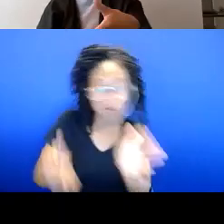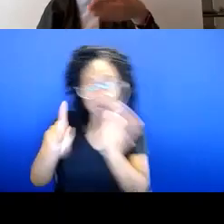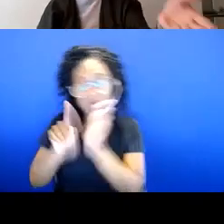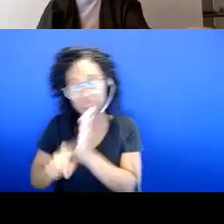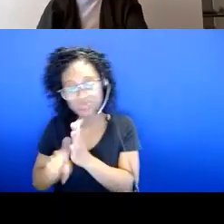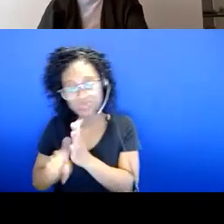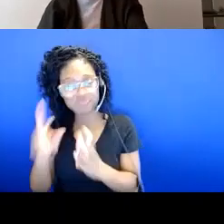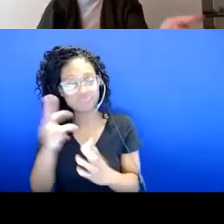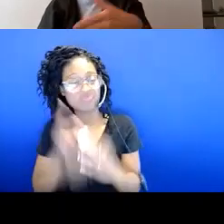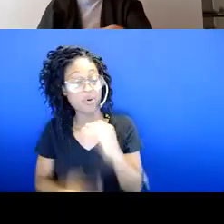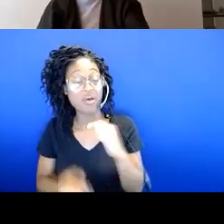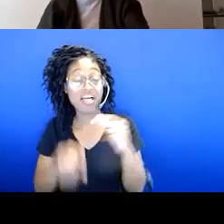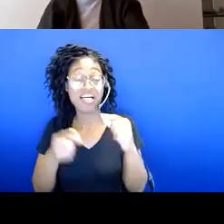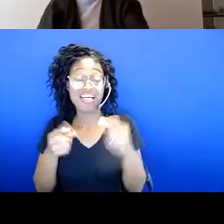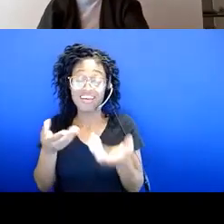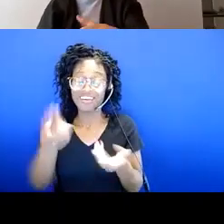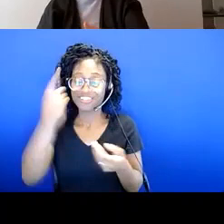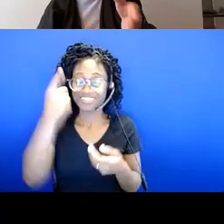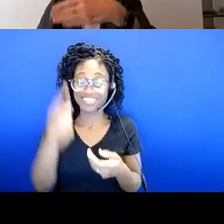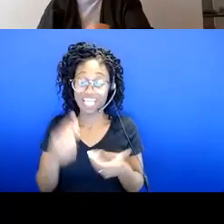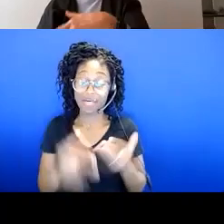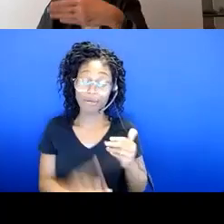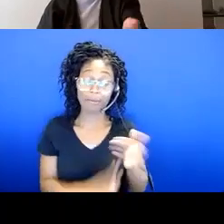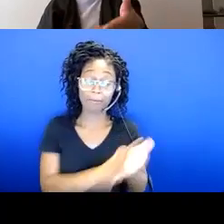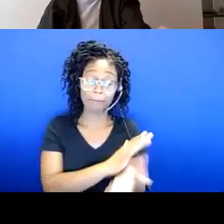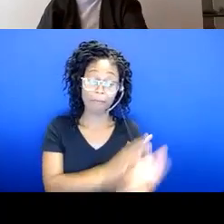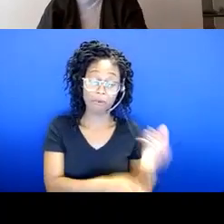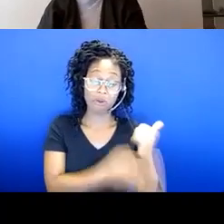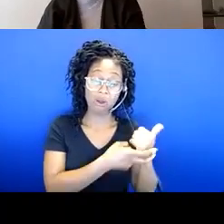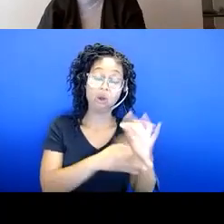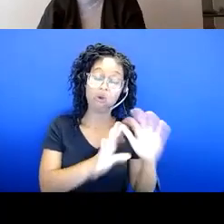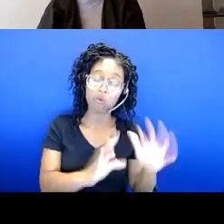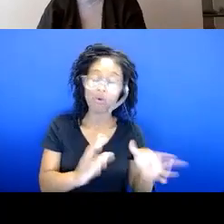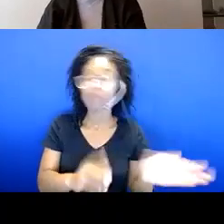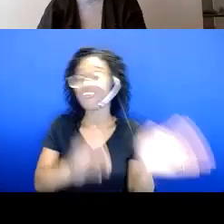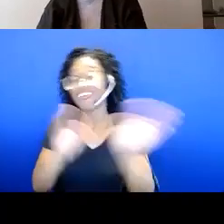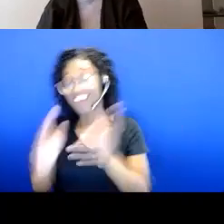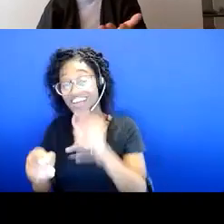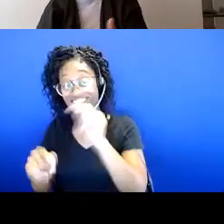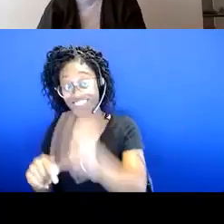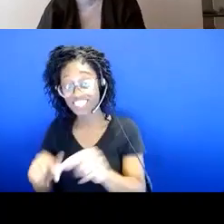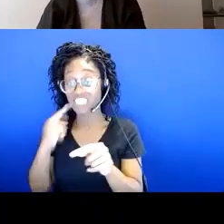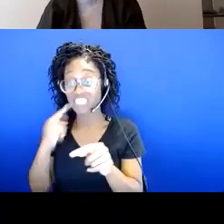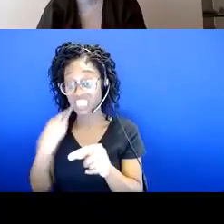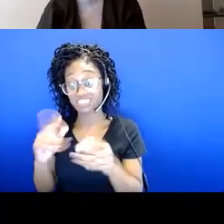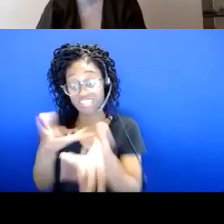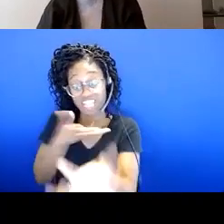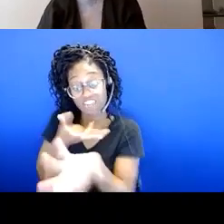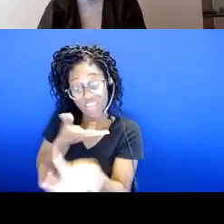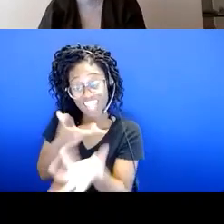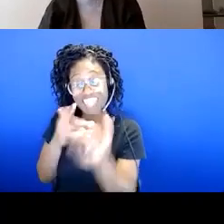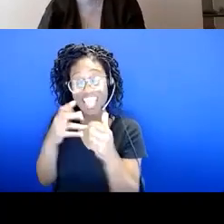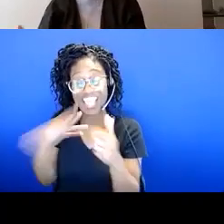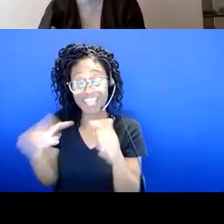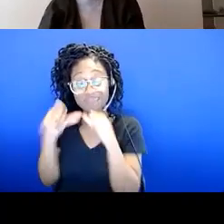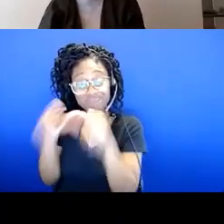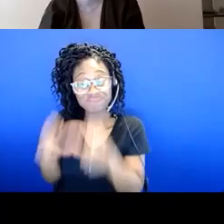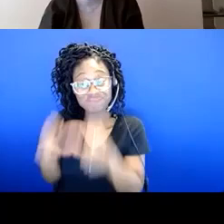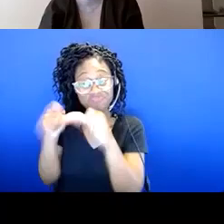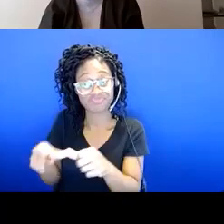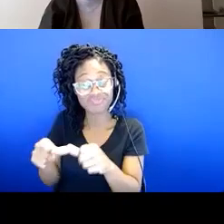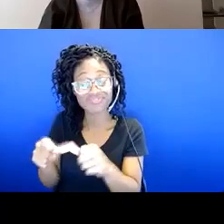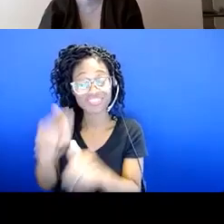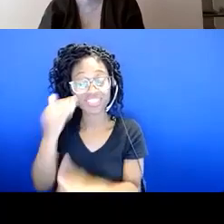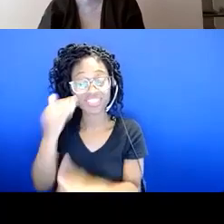more interactive and collaborative and ongoing in terms of also work in progress. The paper is